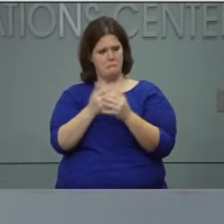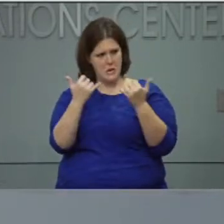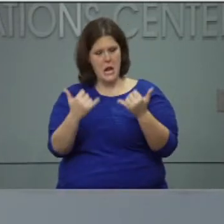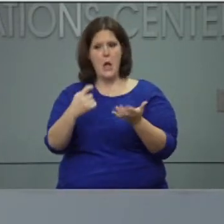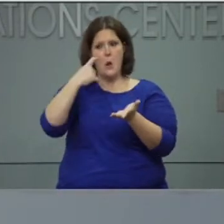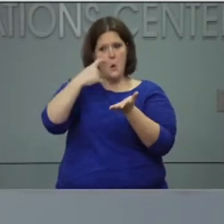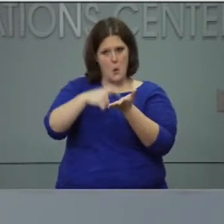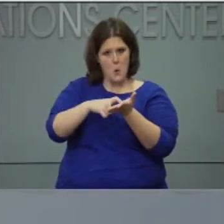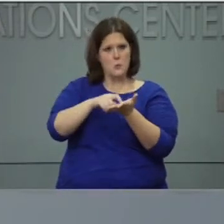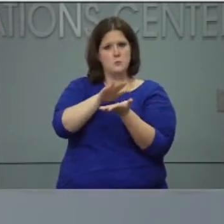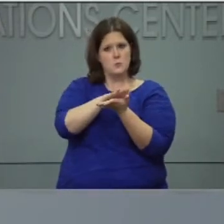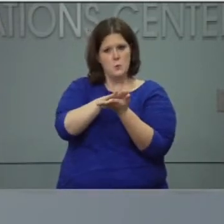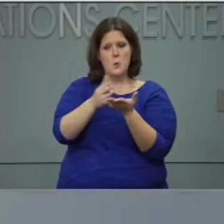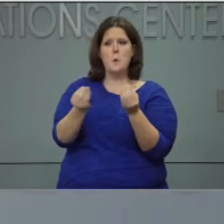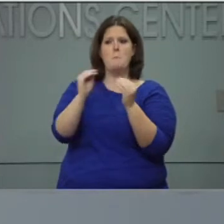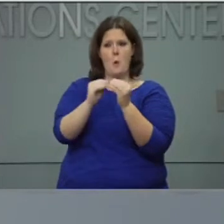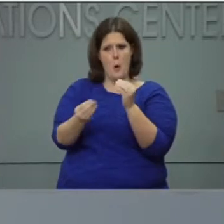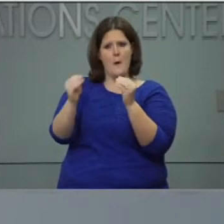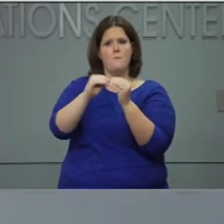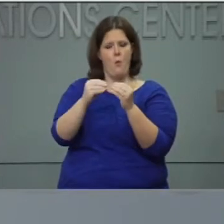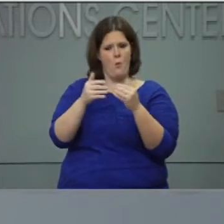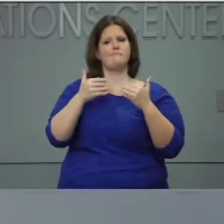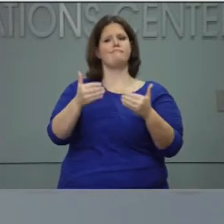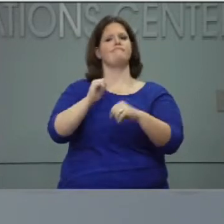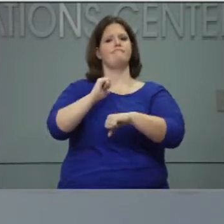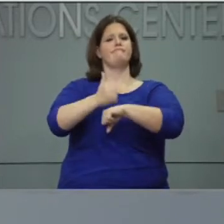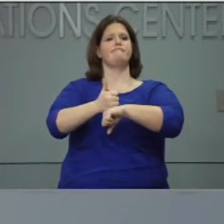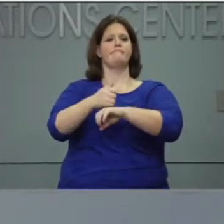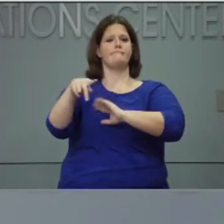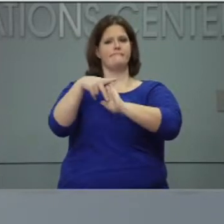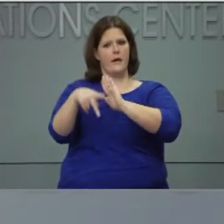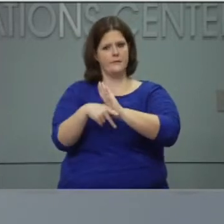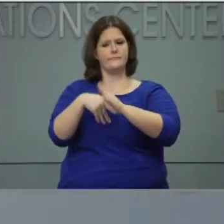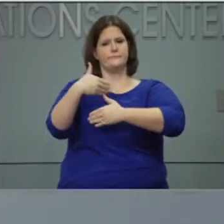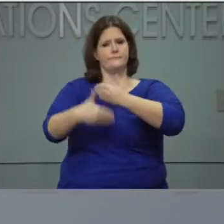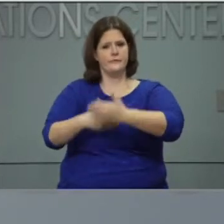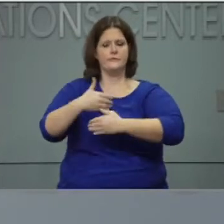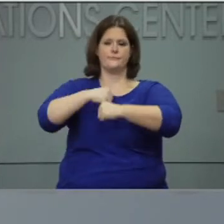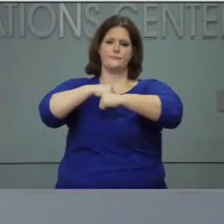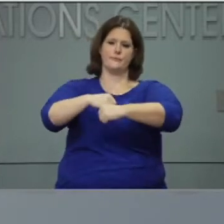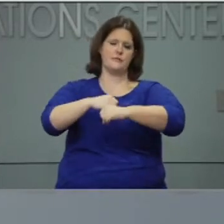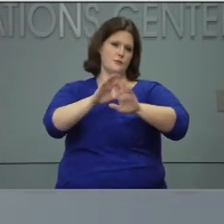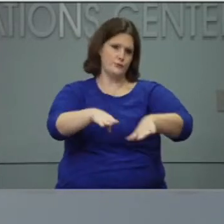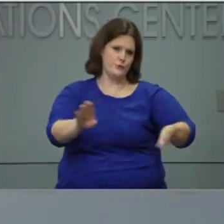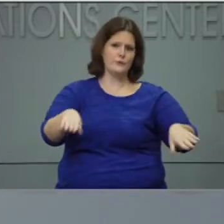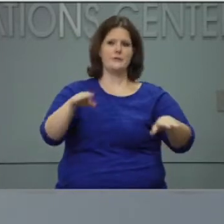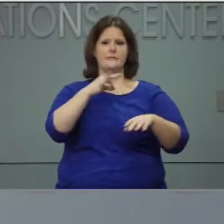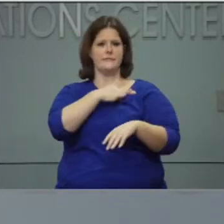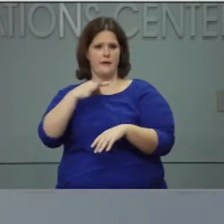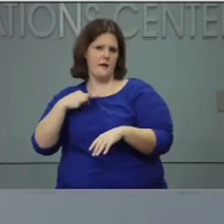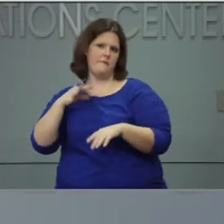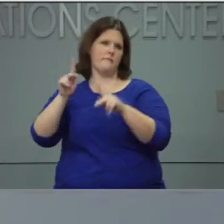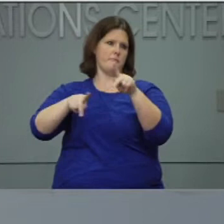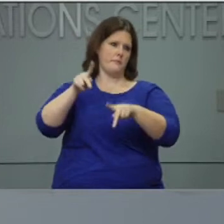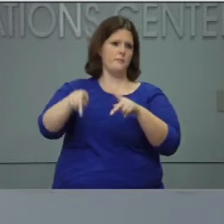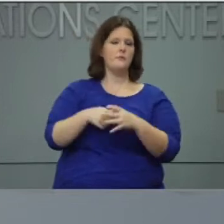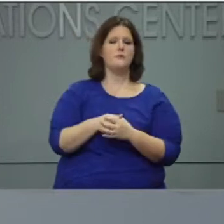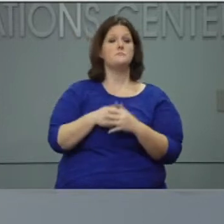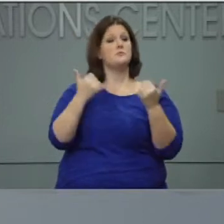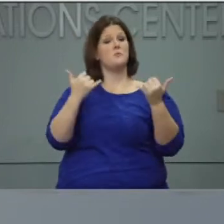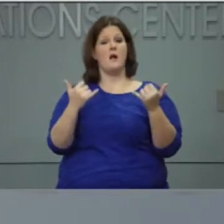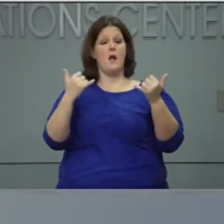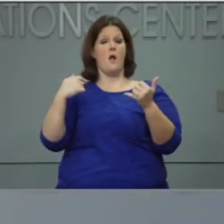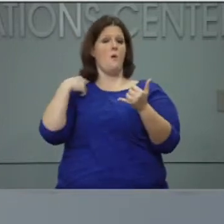getting more and more local buy-in on doing the things we need to do to protect people. So right now we're going to focus our